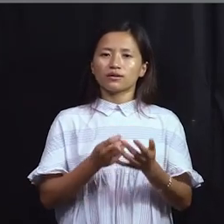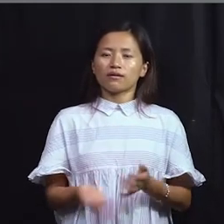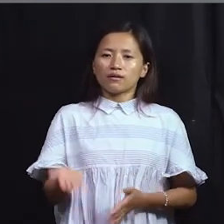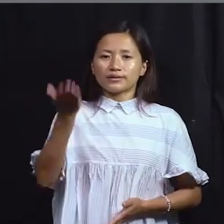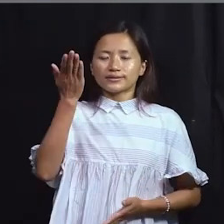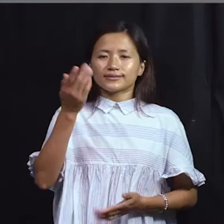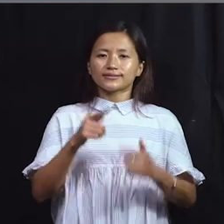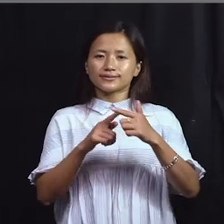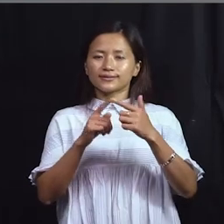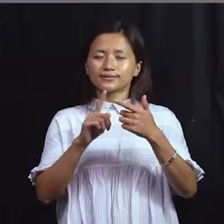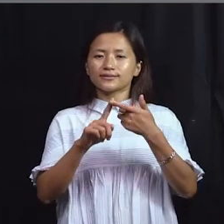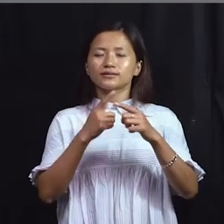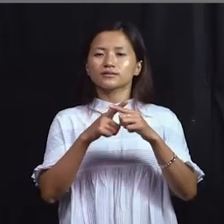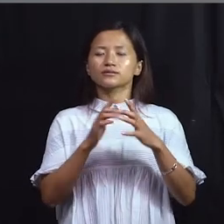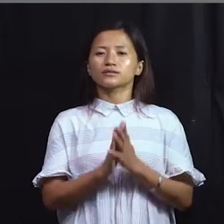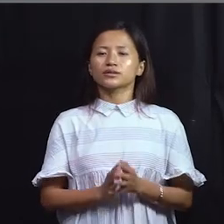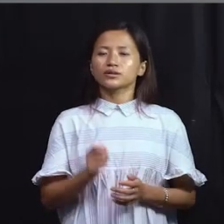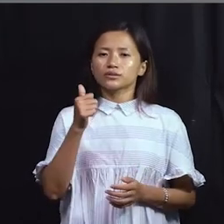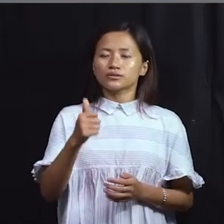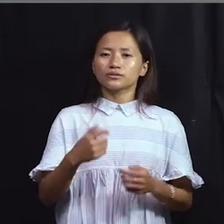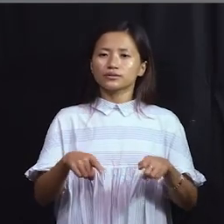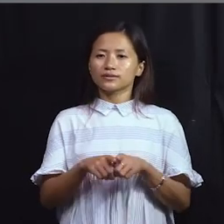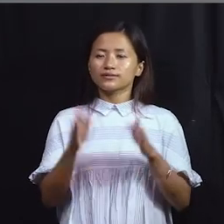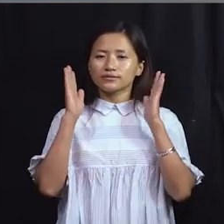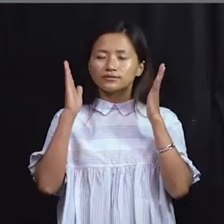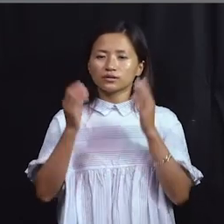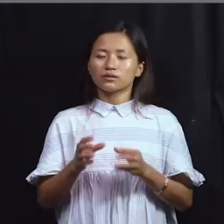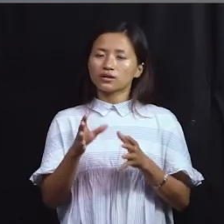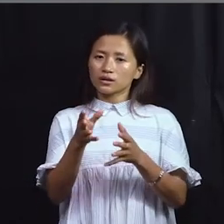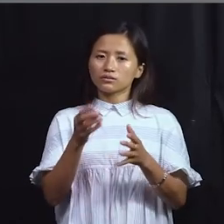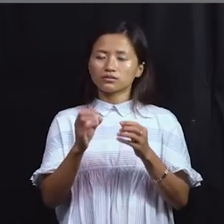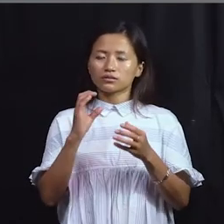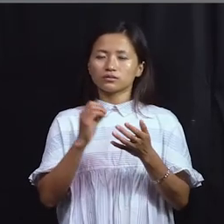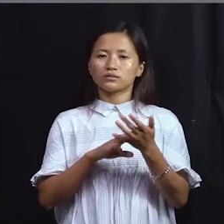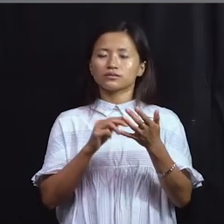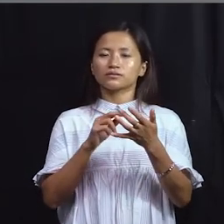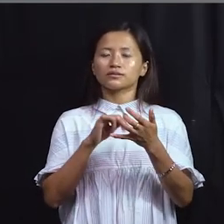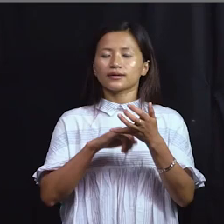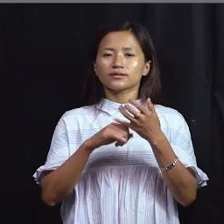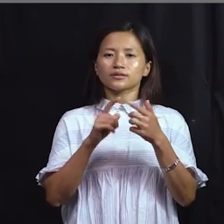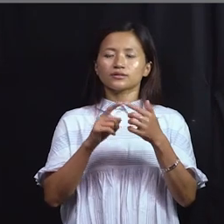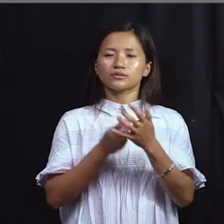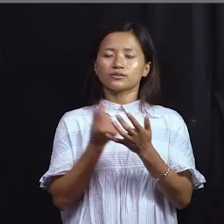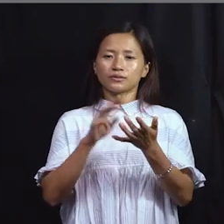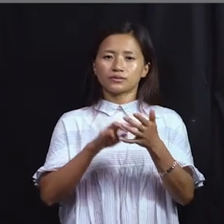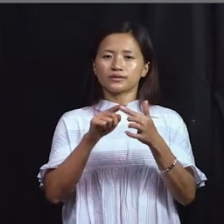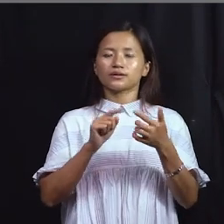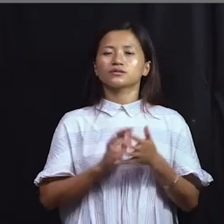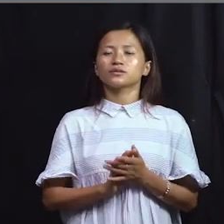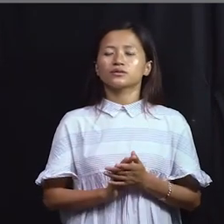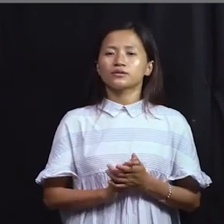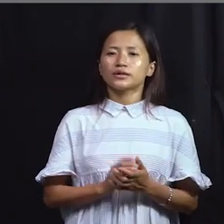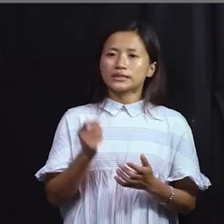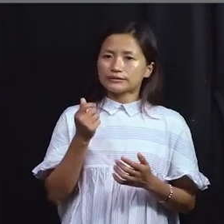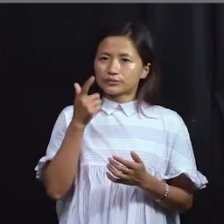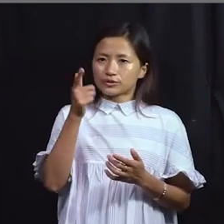taxations on the goods and services consumed by the rich people. It's interesting or not. So the